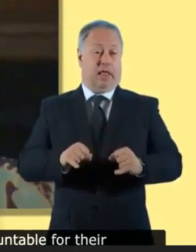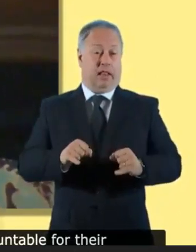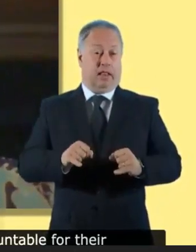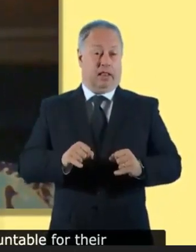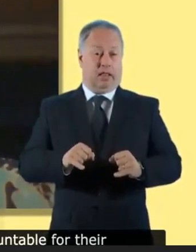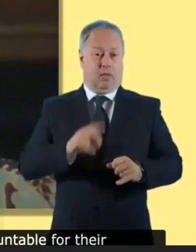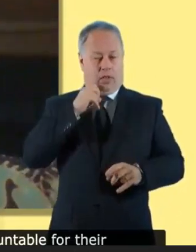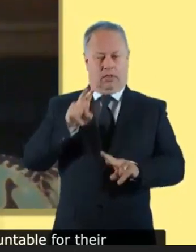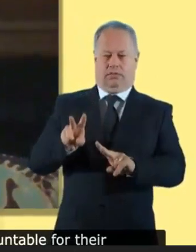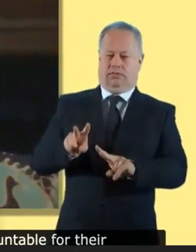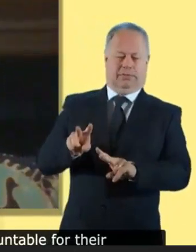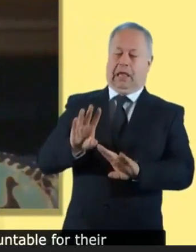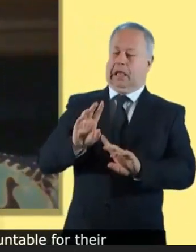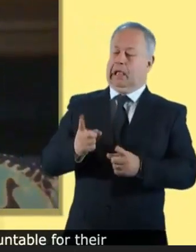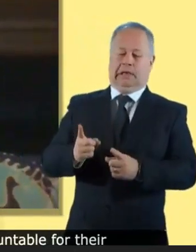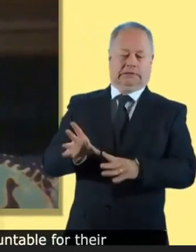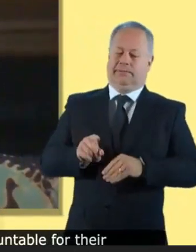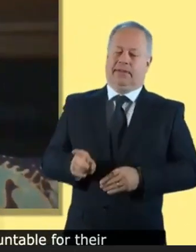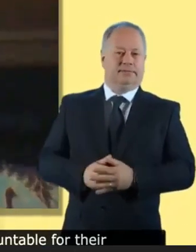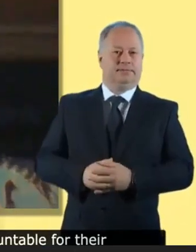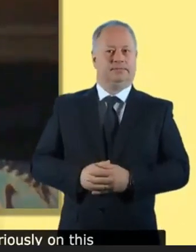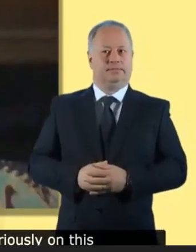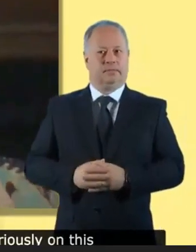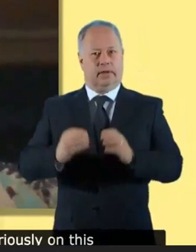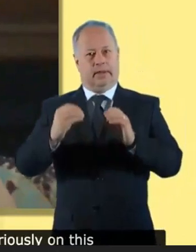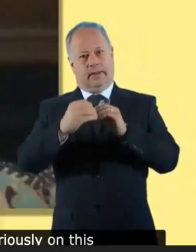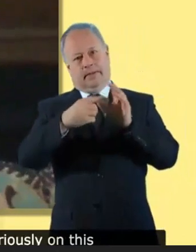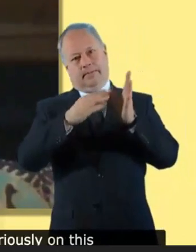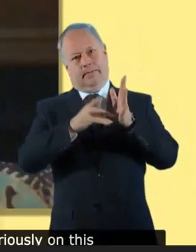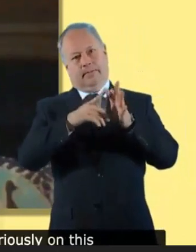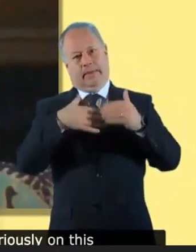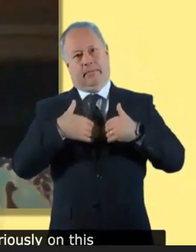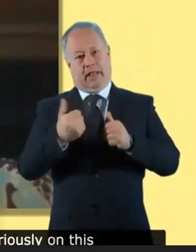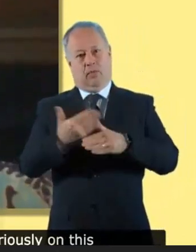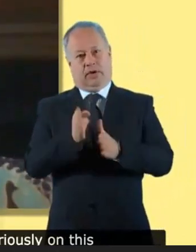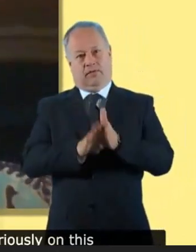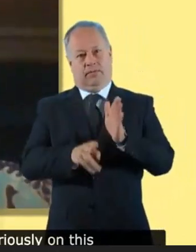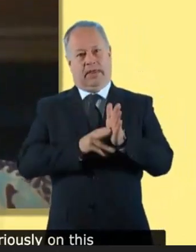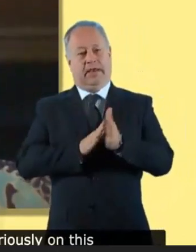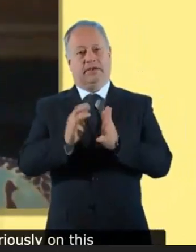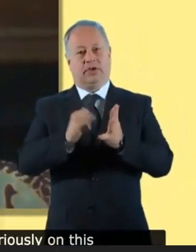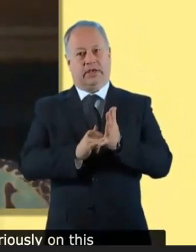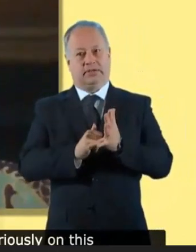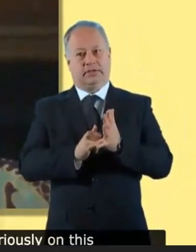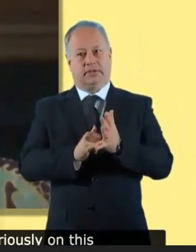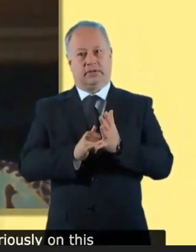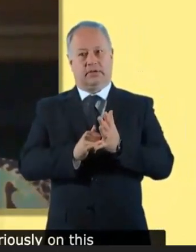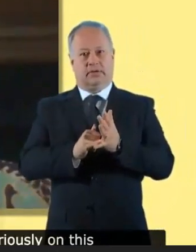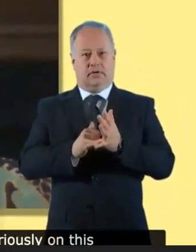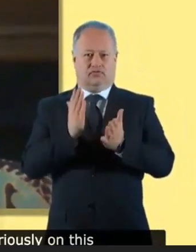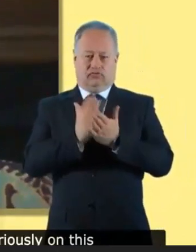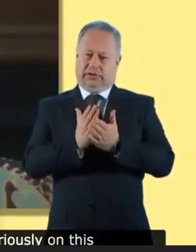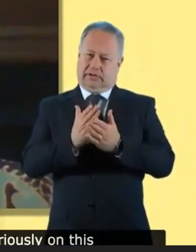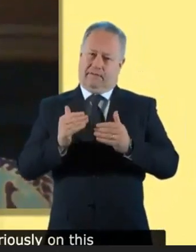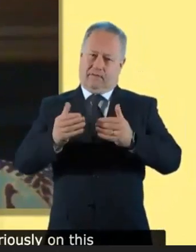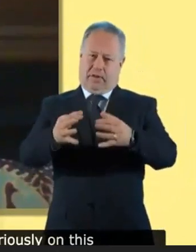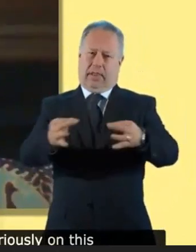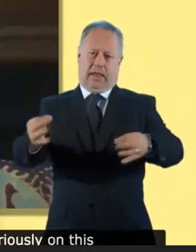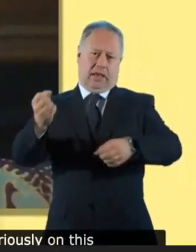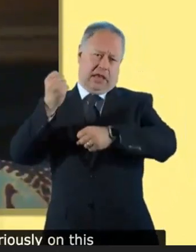equality. Now, I've been asked by BAME health workers from the NHS, heroes and sheroes of the front line of COVID, to say